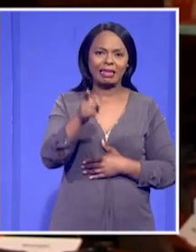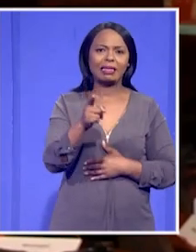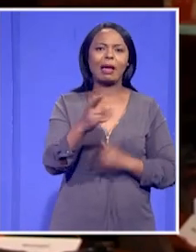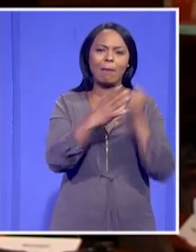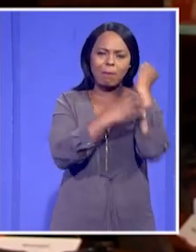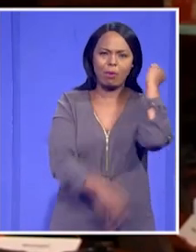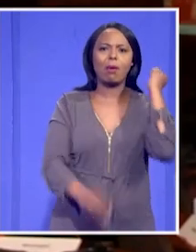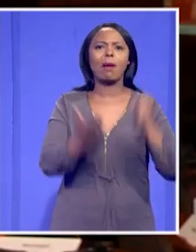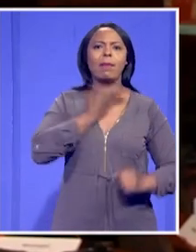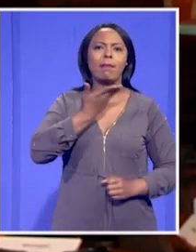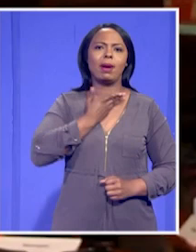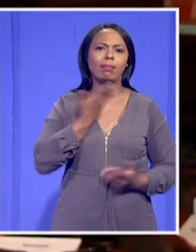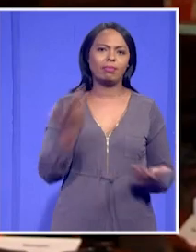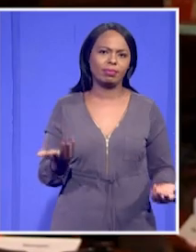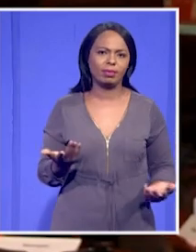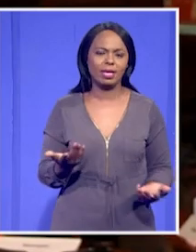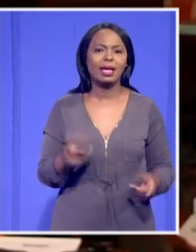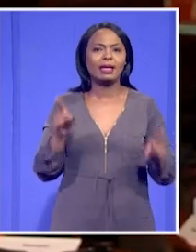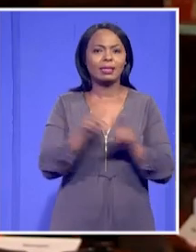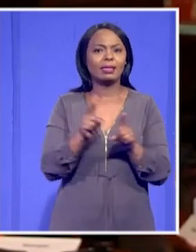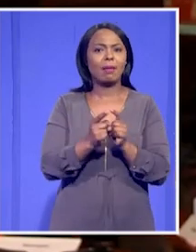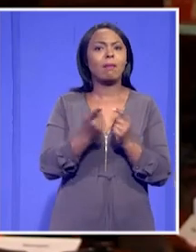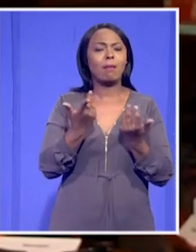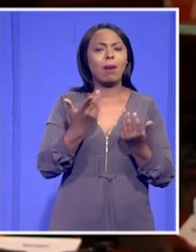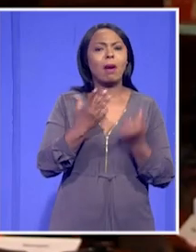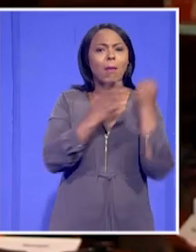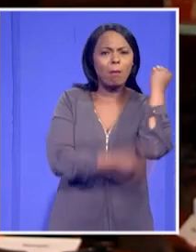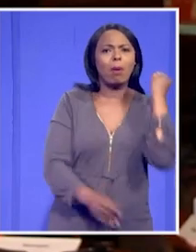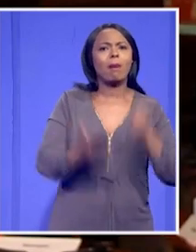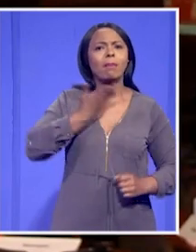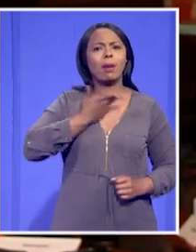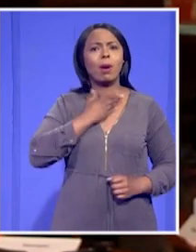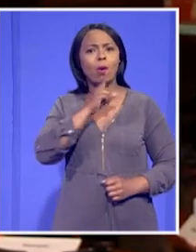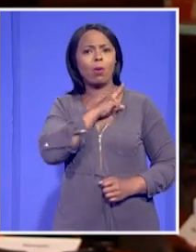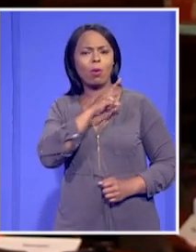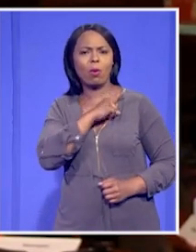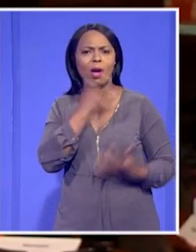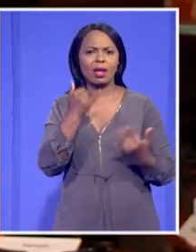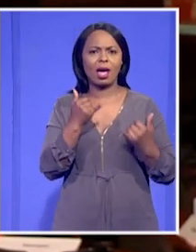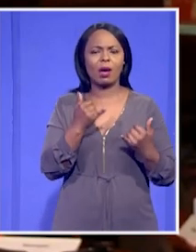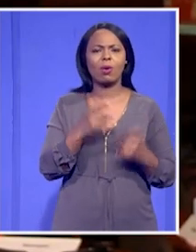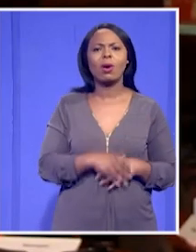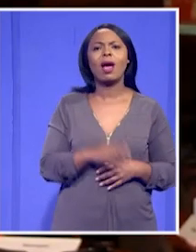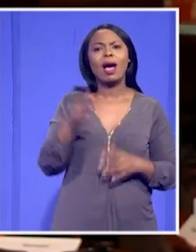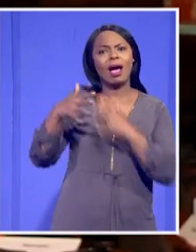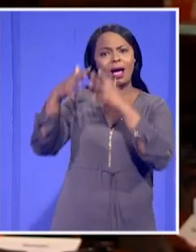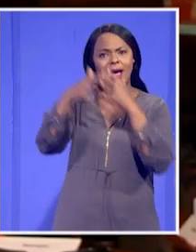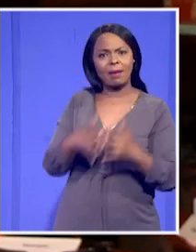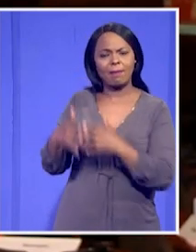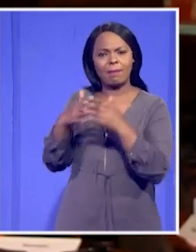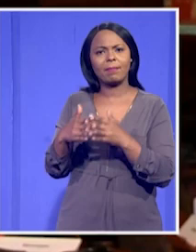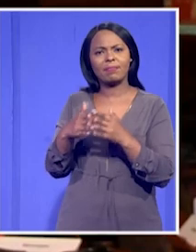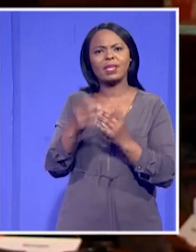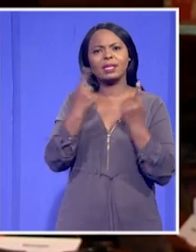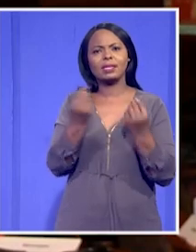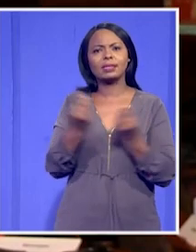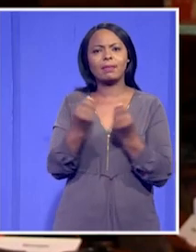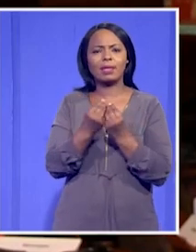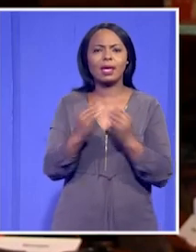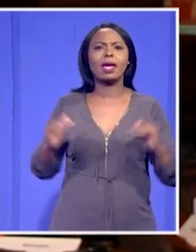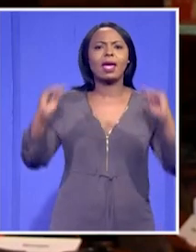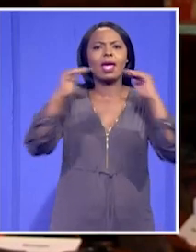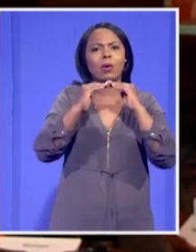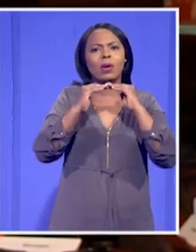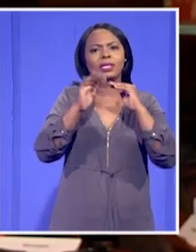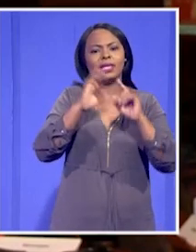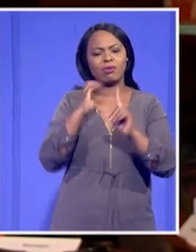poverty. But it also exacerbates poverty in that you recycle poverty. In America, they've done something that they call an equity atlas,